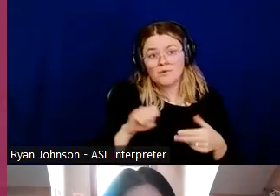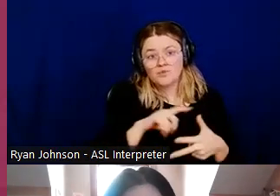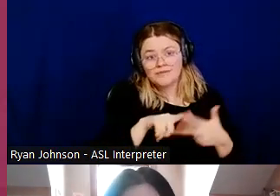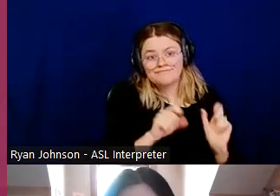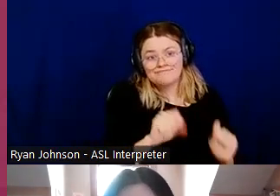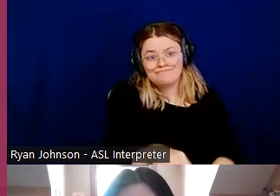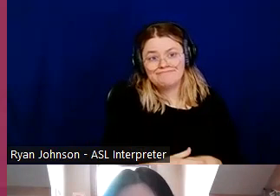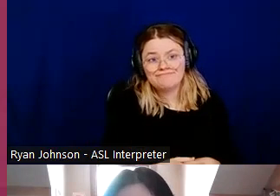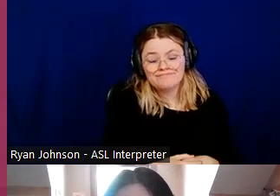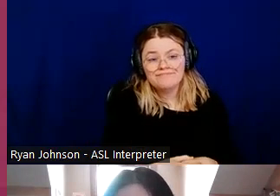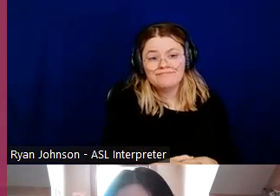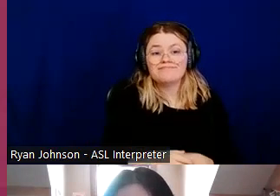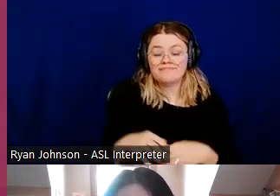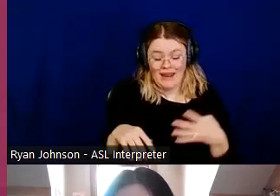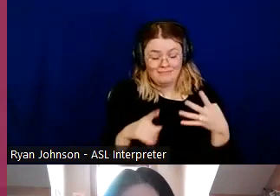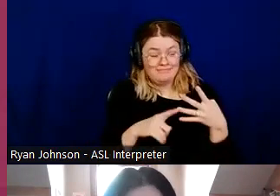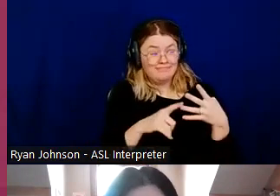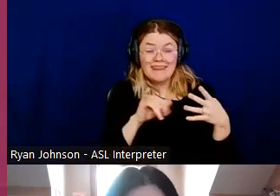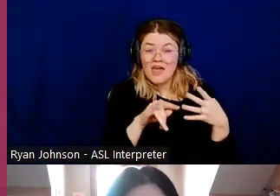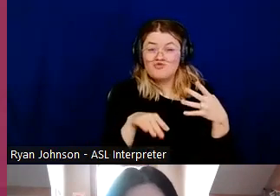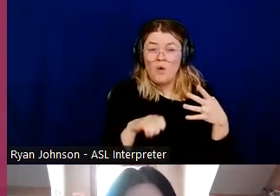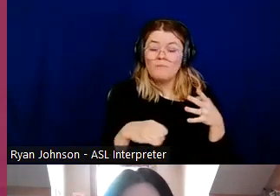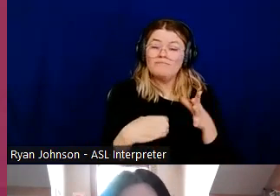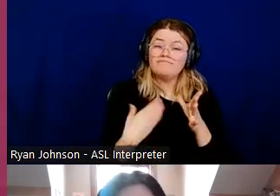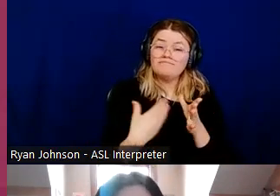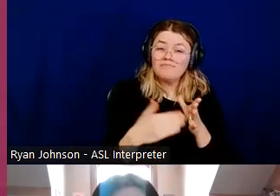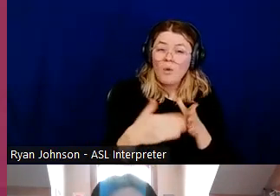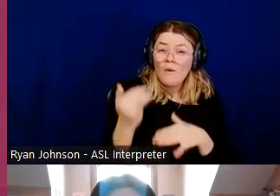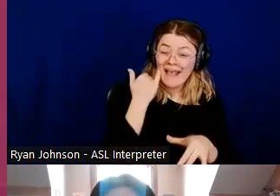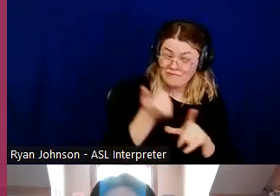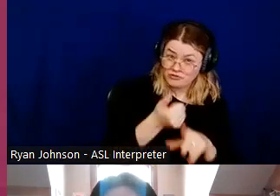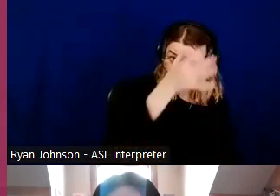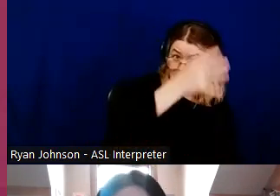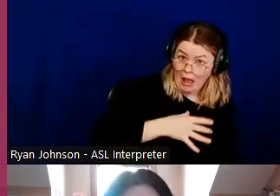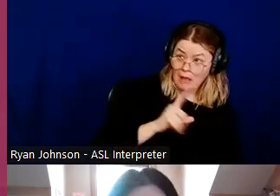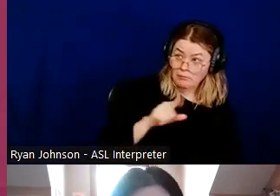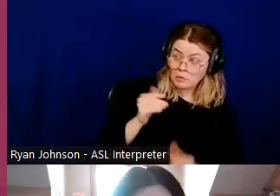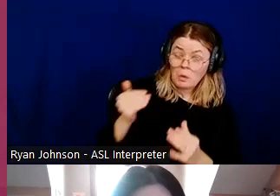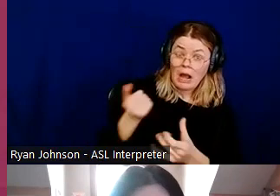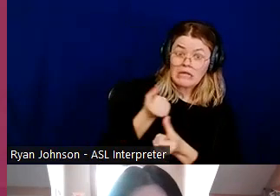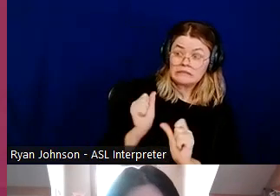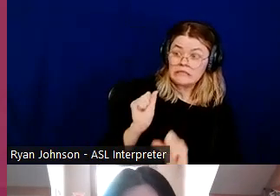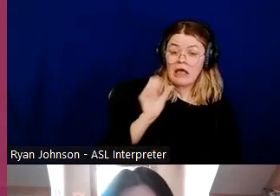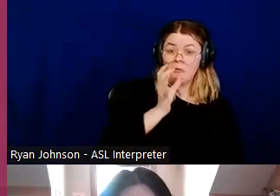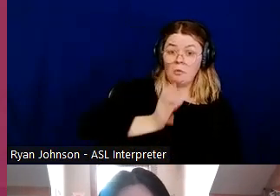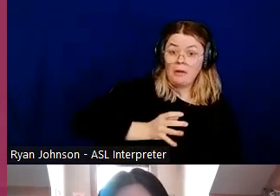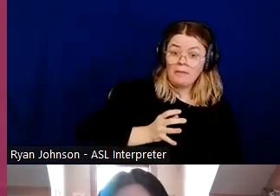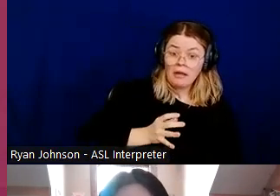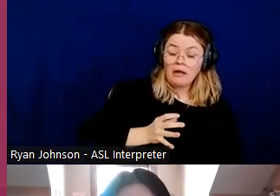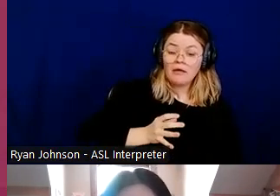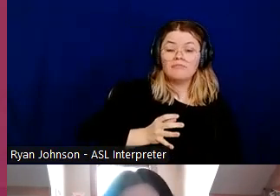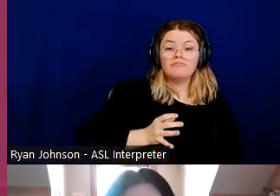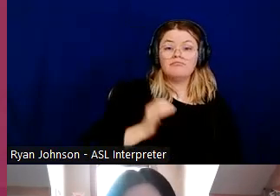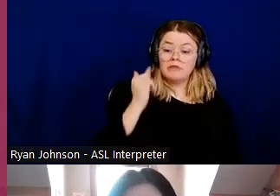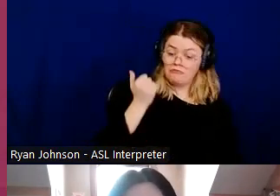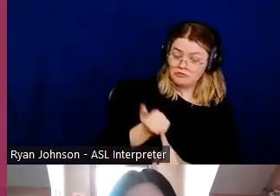man and if you were to save a woman and if you aren't willing to put yourself in a situation full of violence